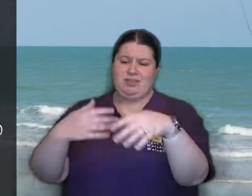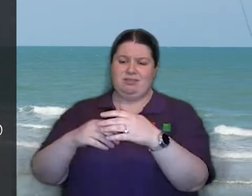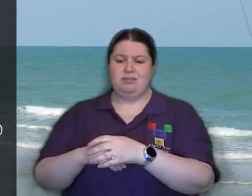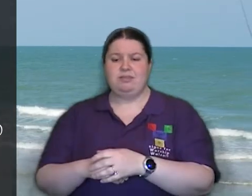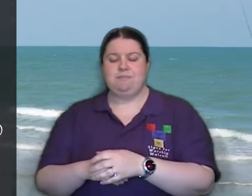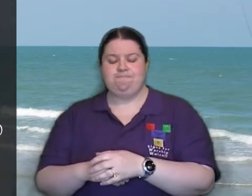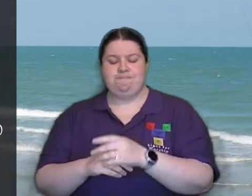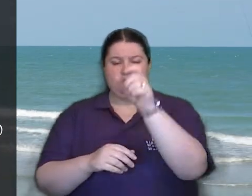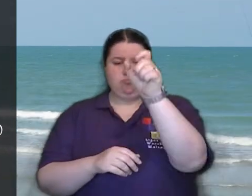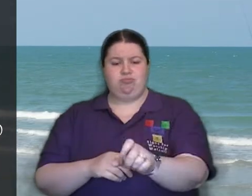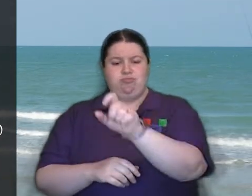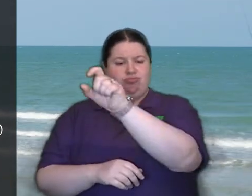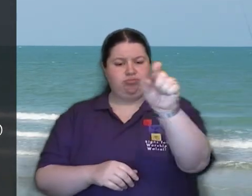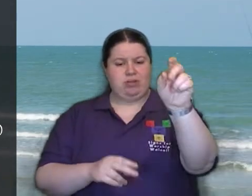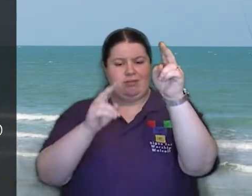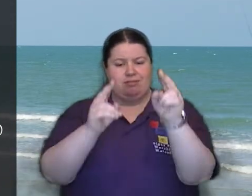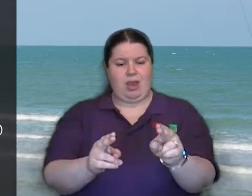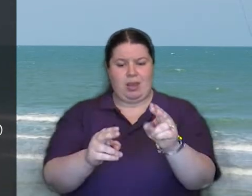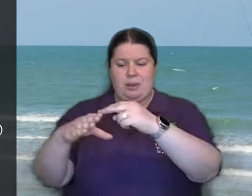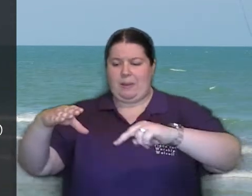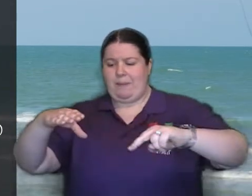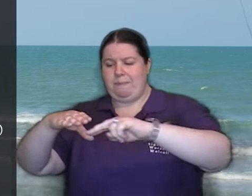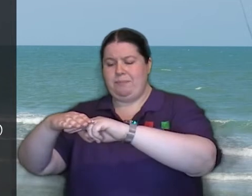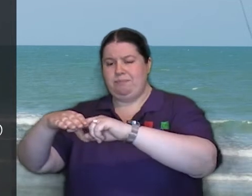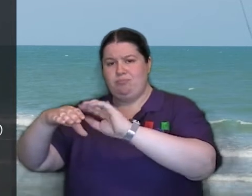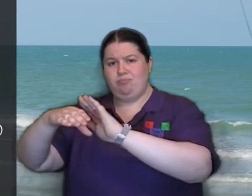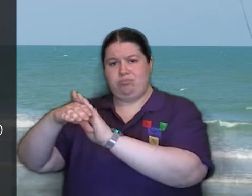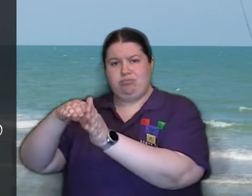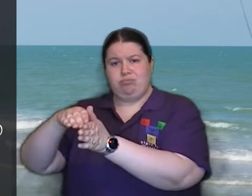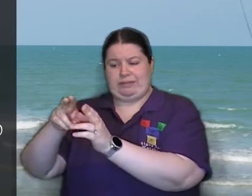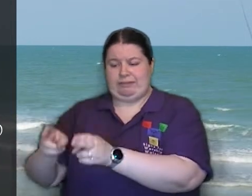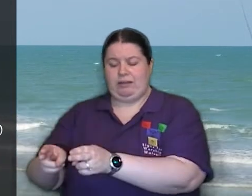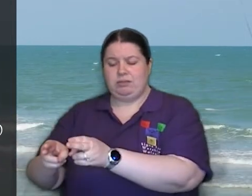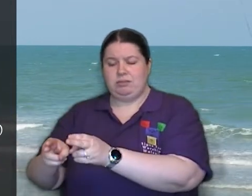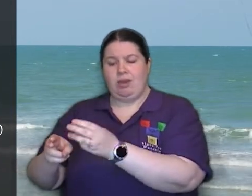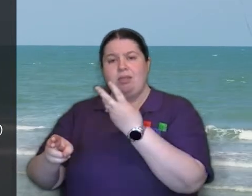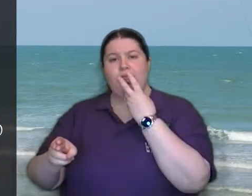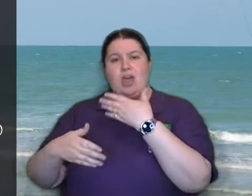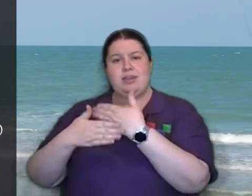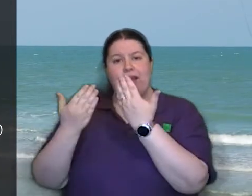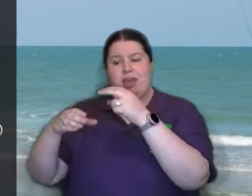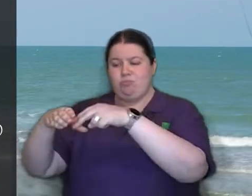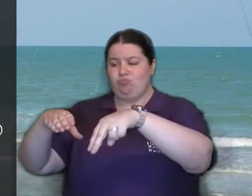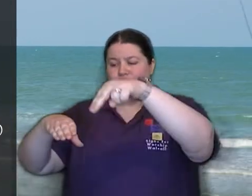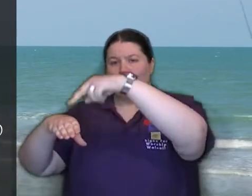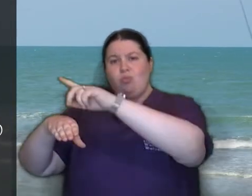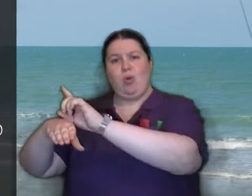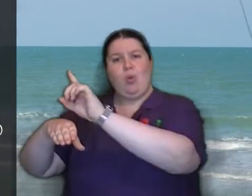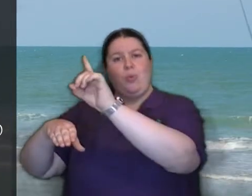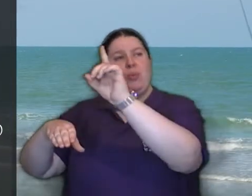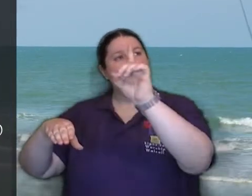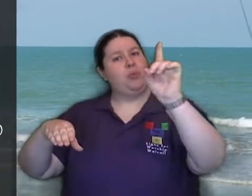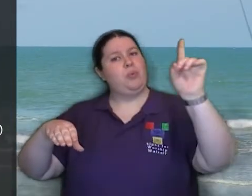Pontius Pilate, was crucified, died, and was buried. He descended to the dead. On the third day he rose